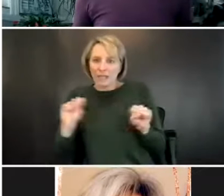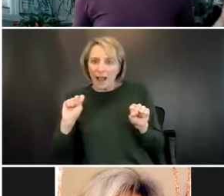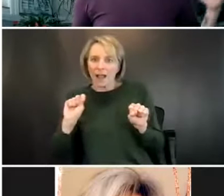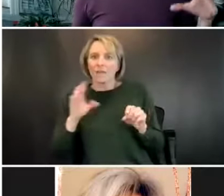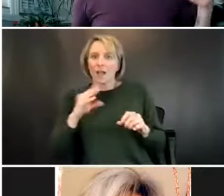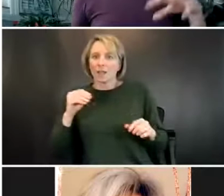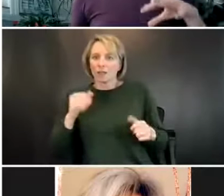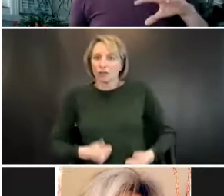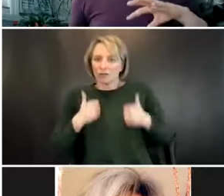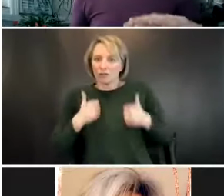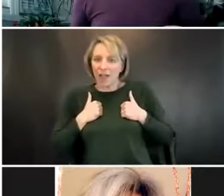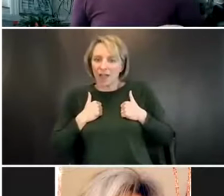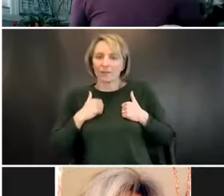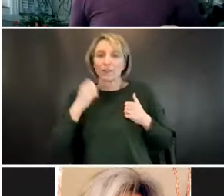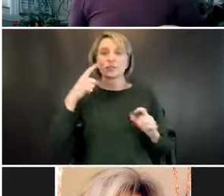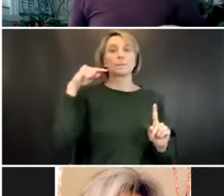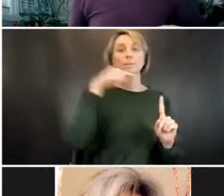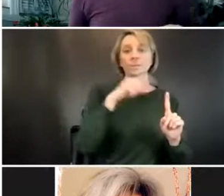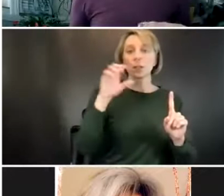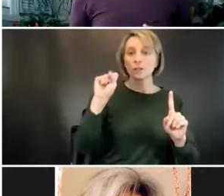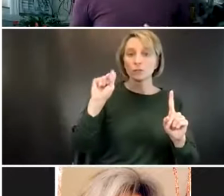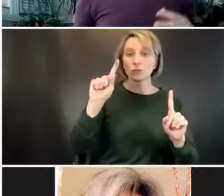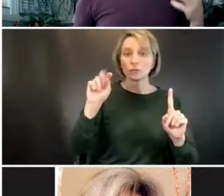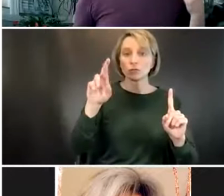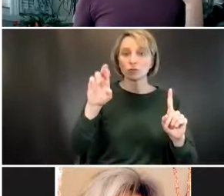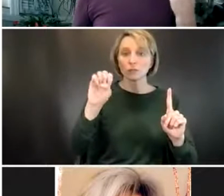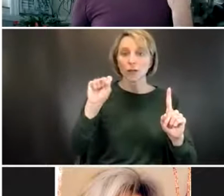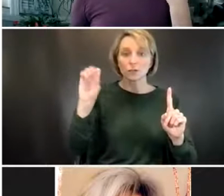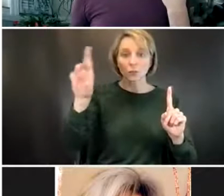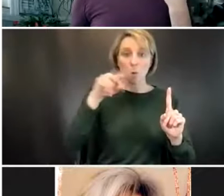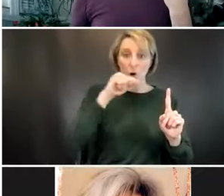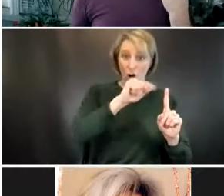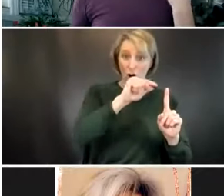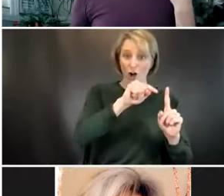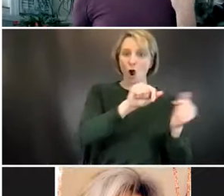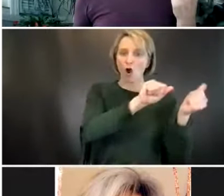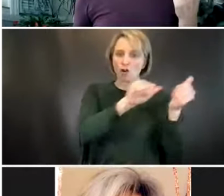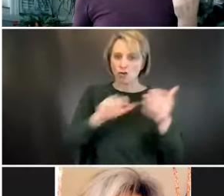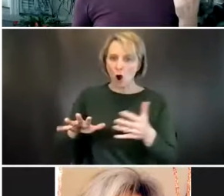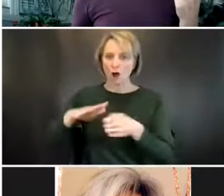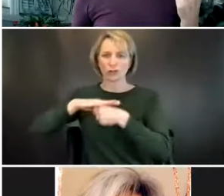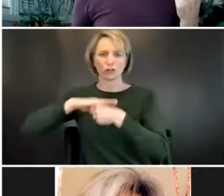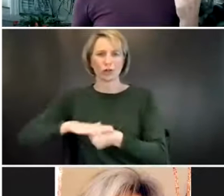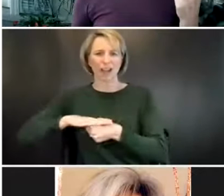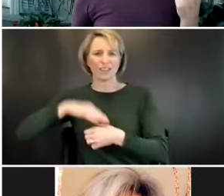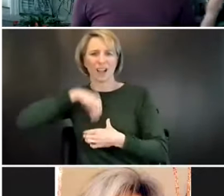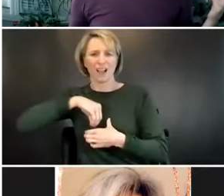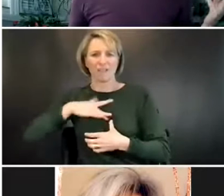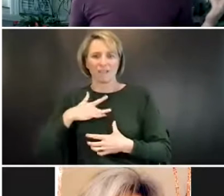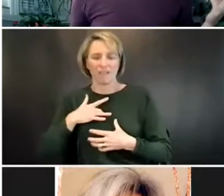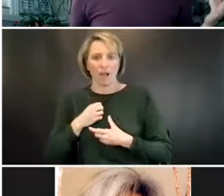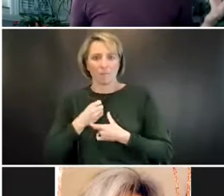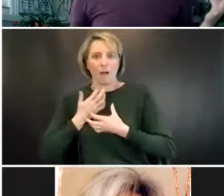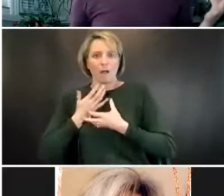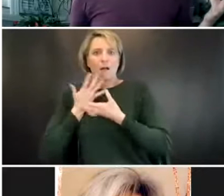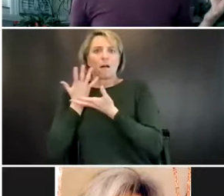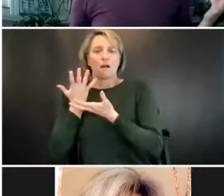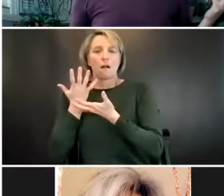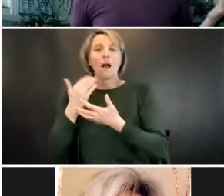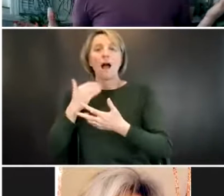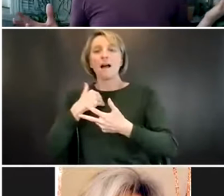Stressors create a stress response. And we have 3 stress responses. You want to guess at what they